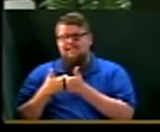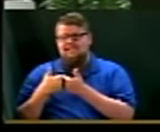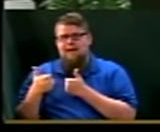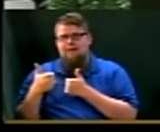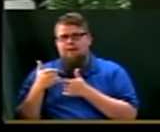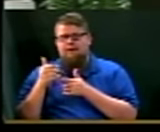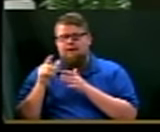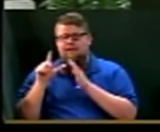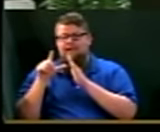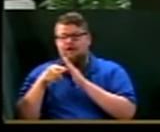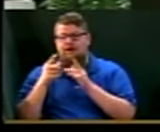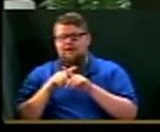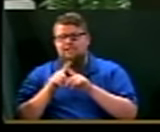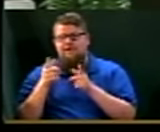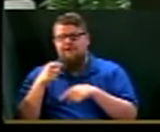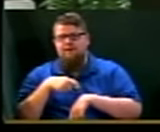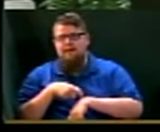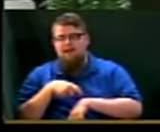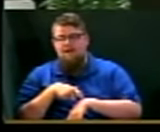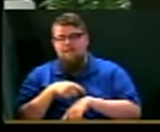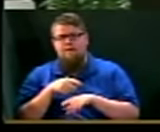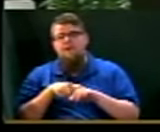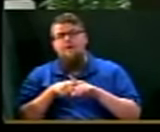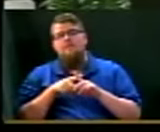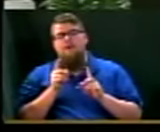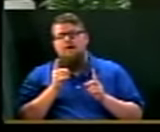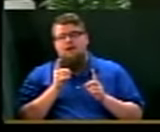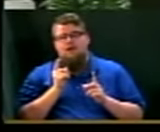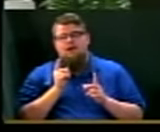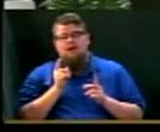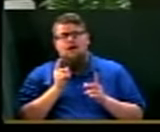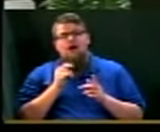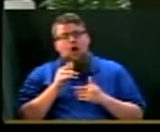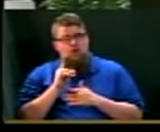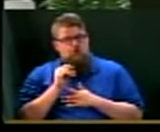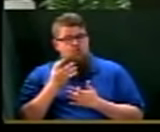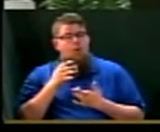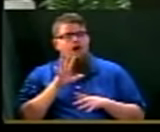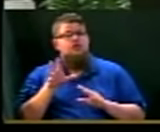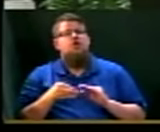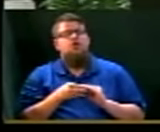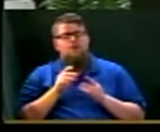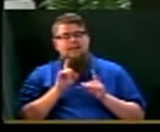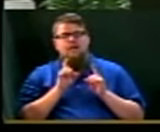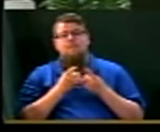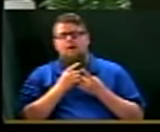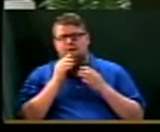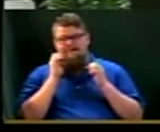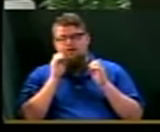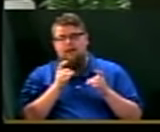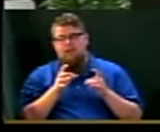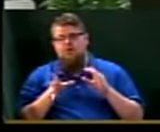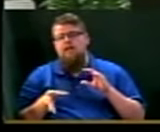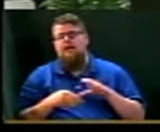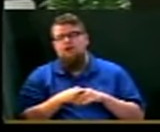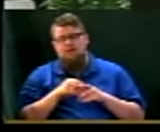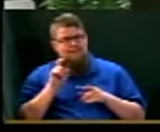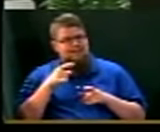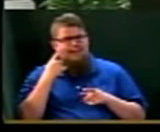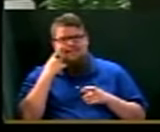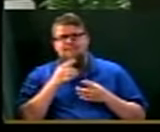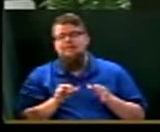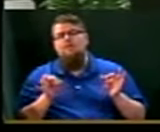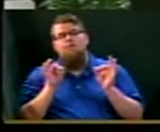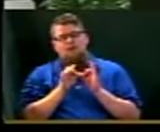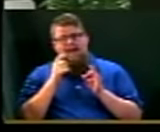other time. I do want to include our Department of Education. I think that is important. I think that's